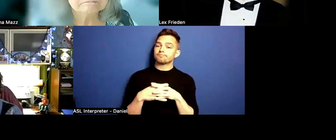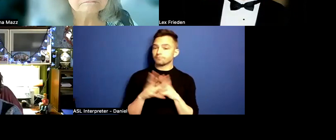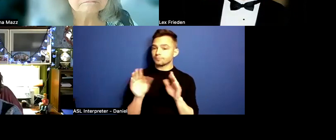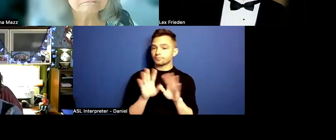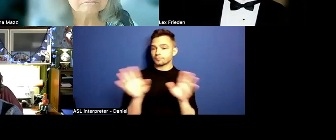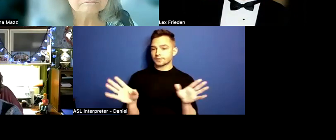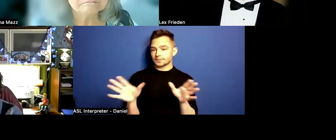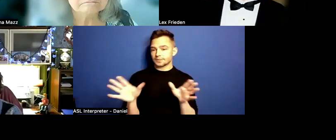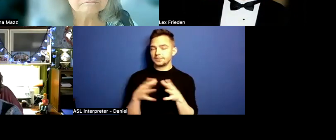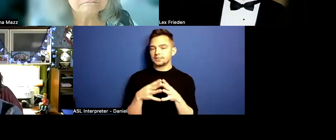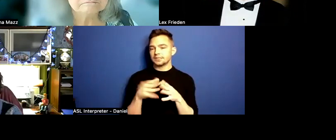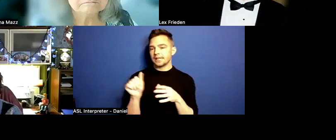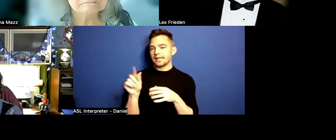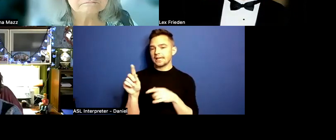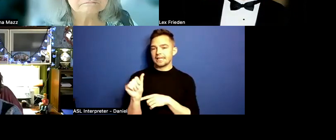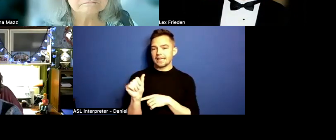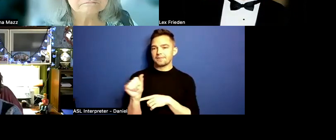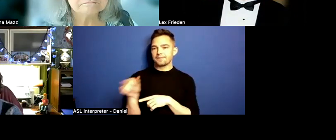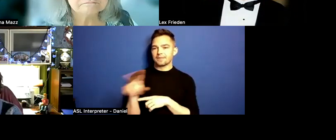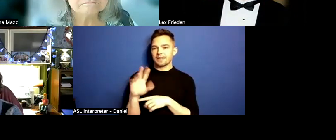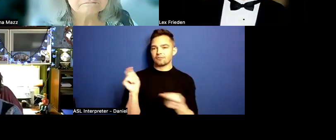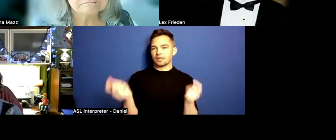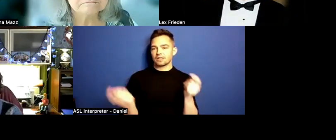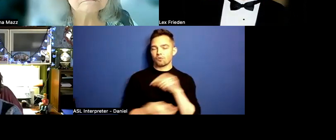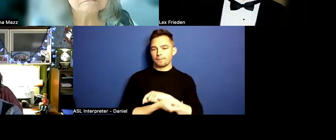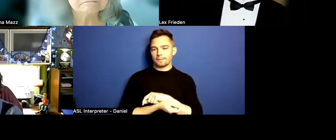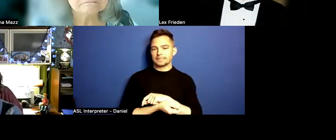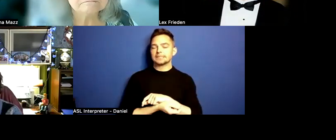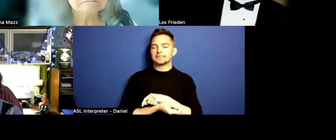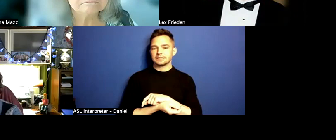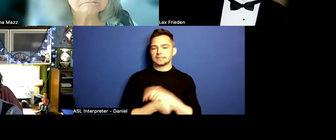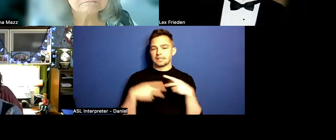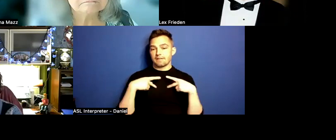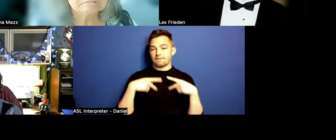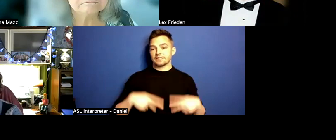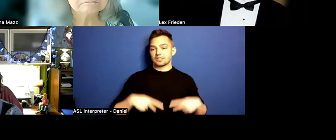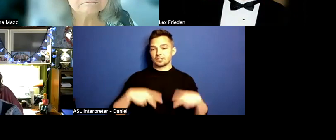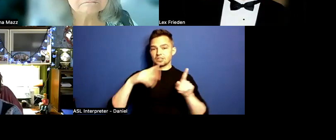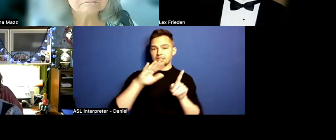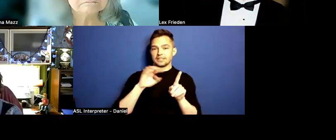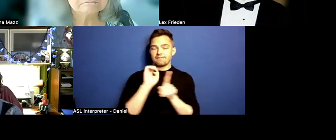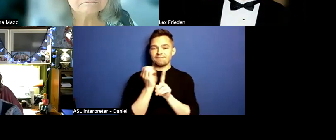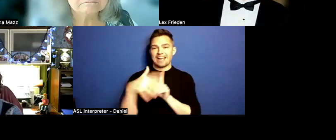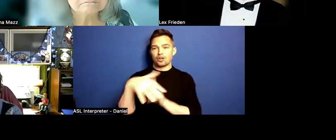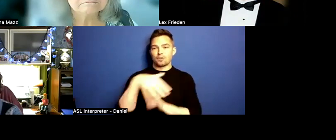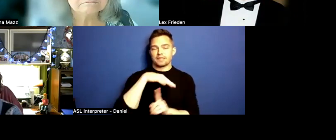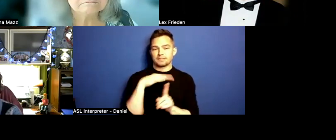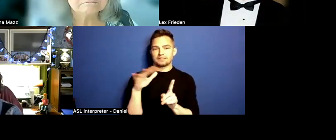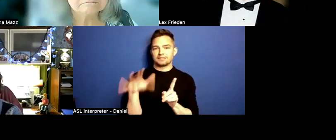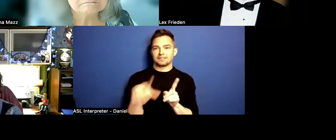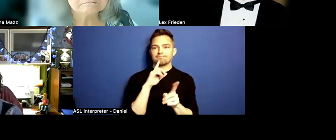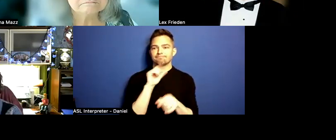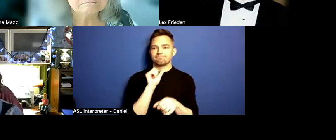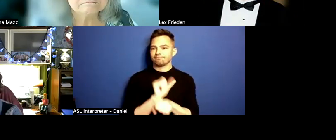clearly ADA has transformed the physical environment, and it has had